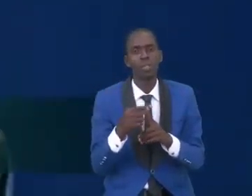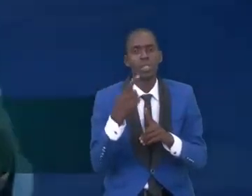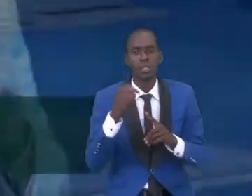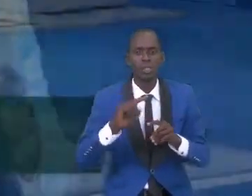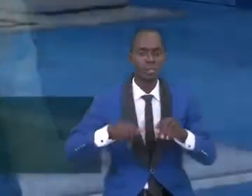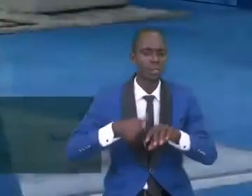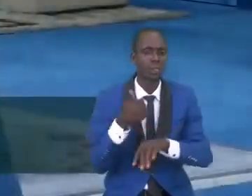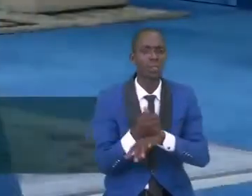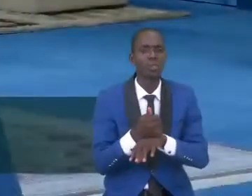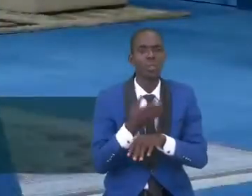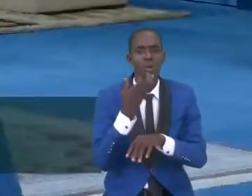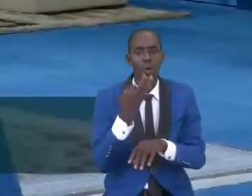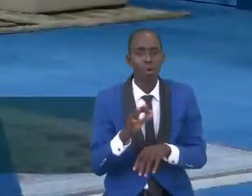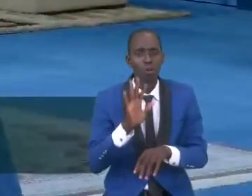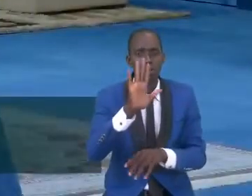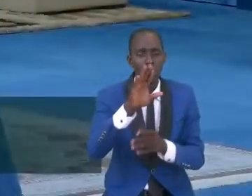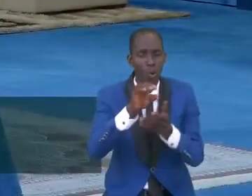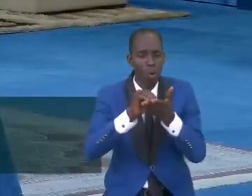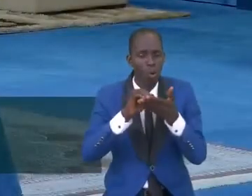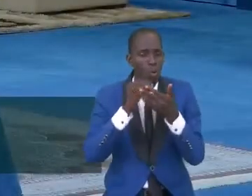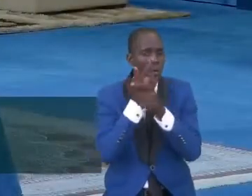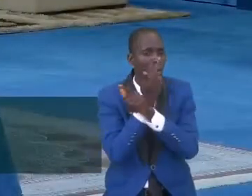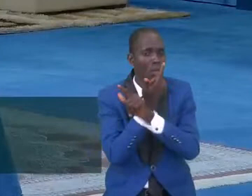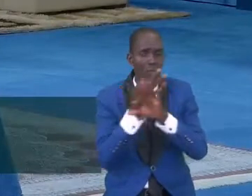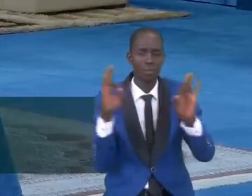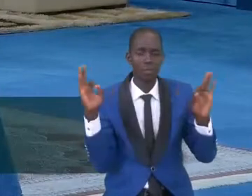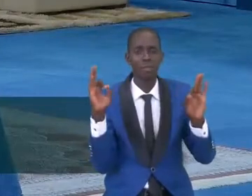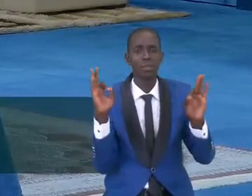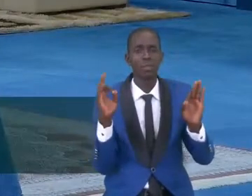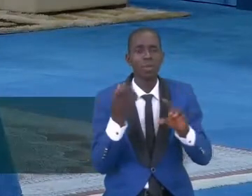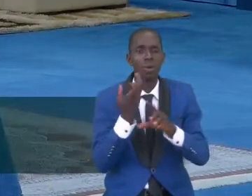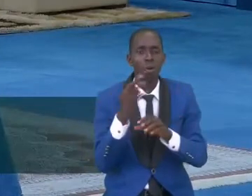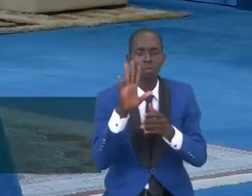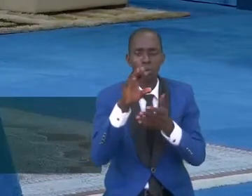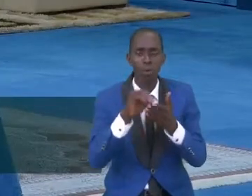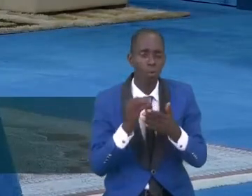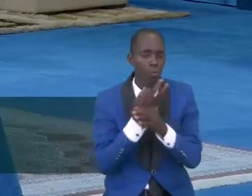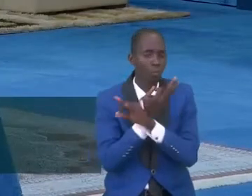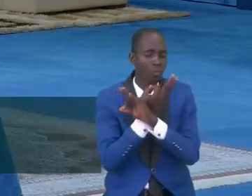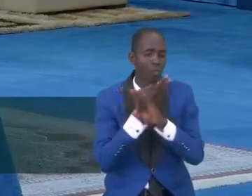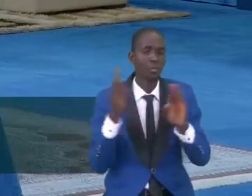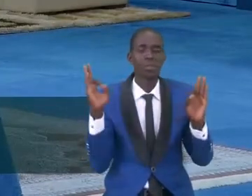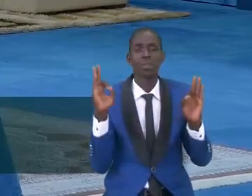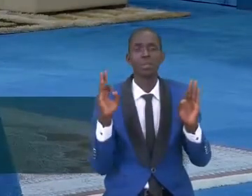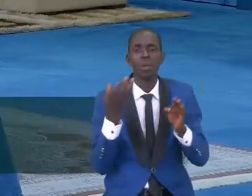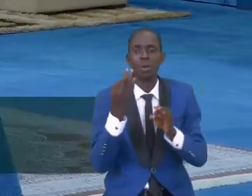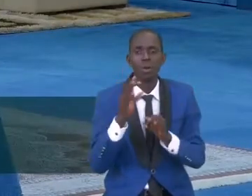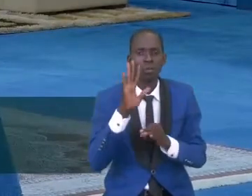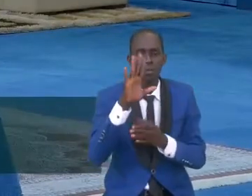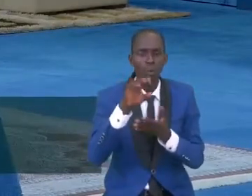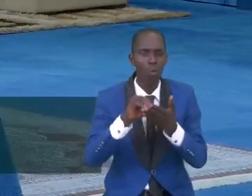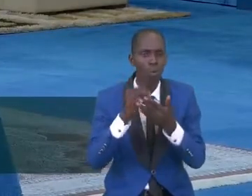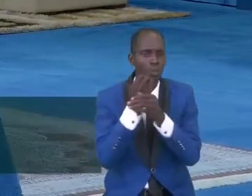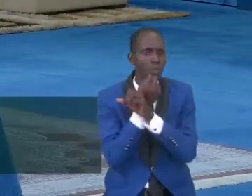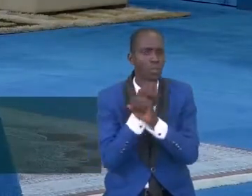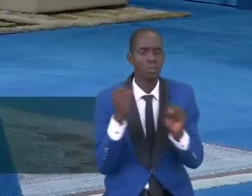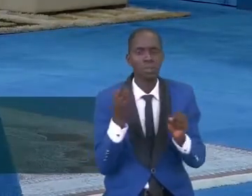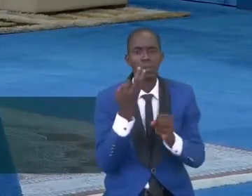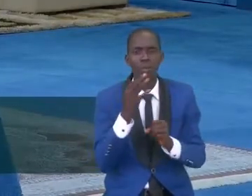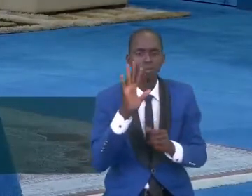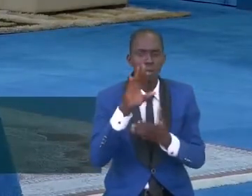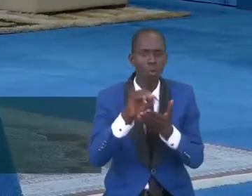The confirmation of your own liberation, of your own emancipation, of your own salvation, of your